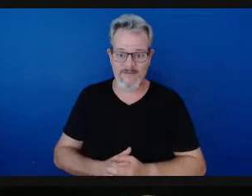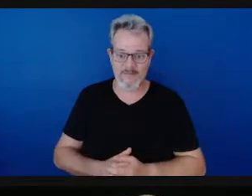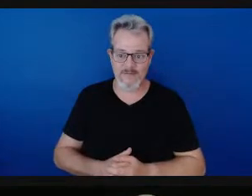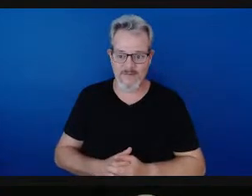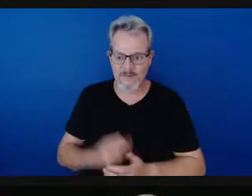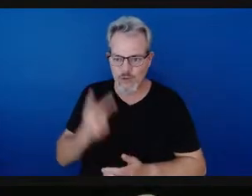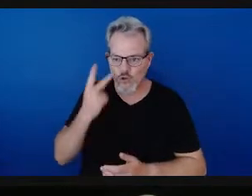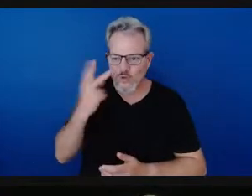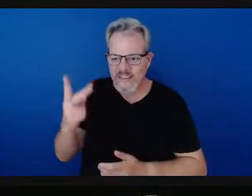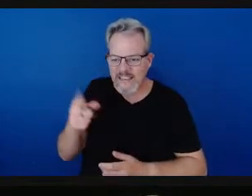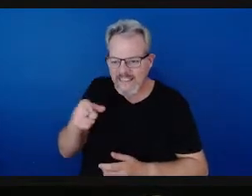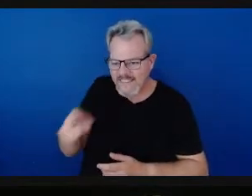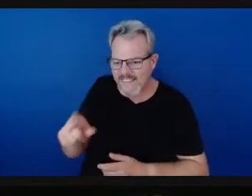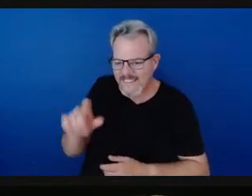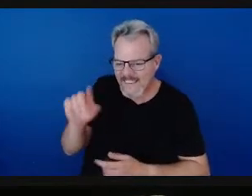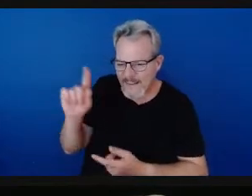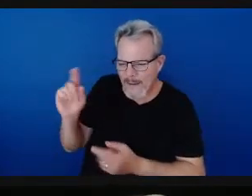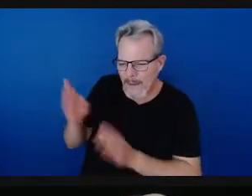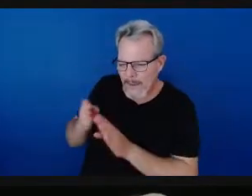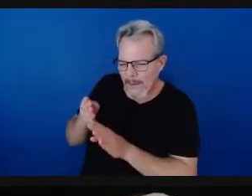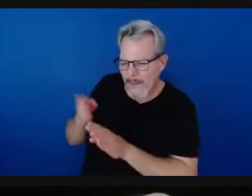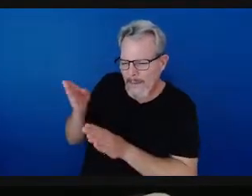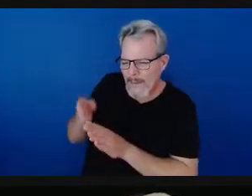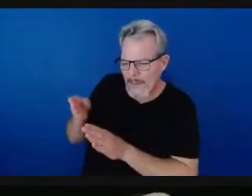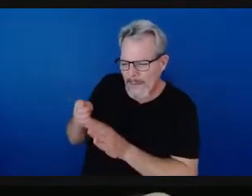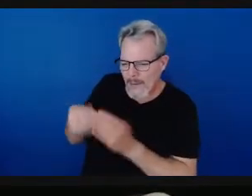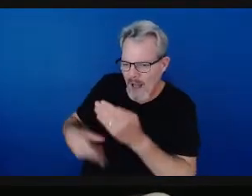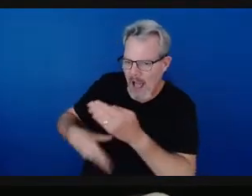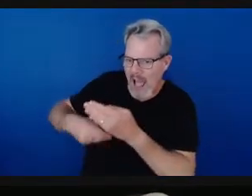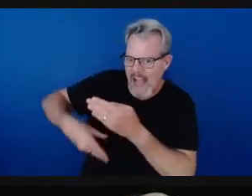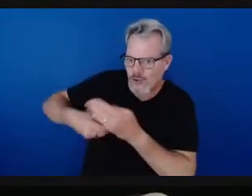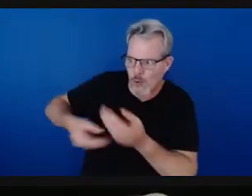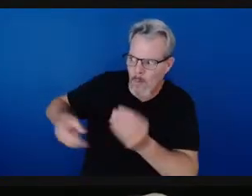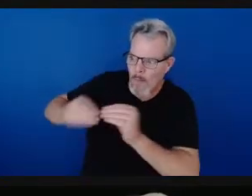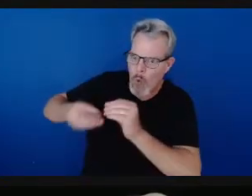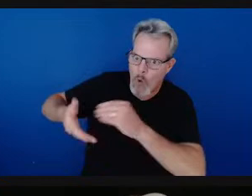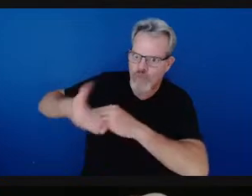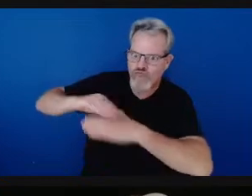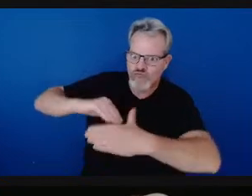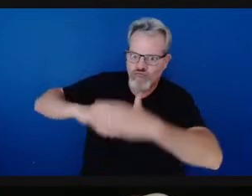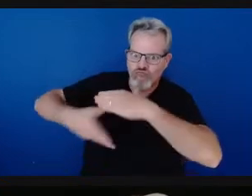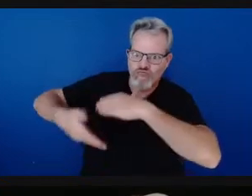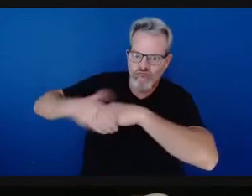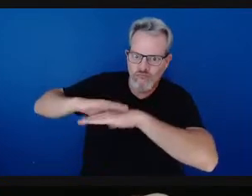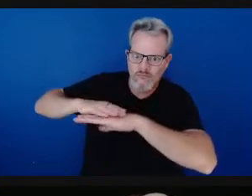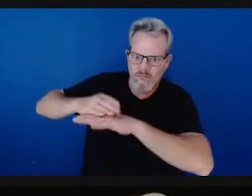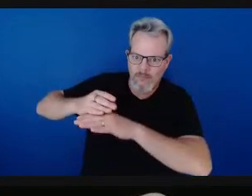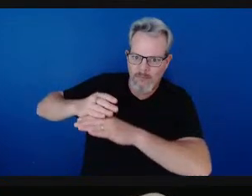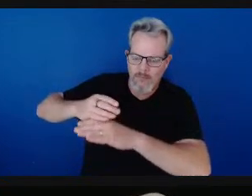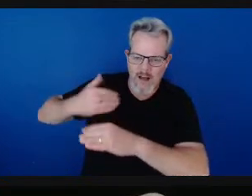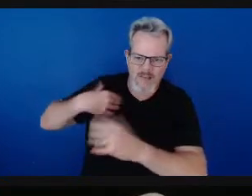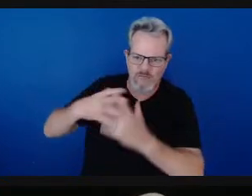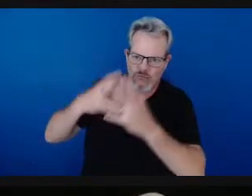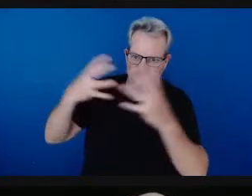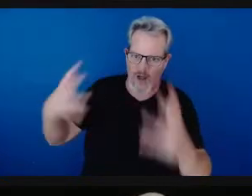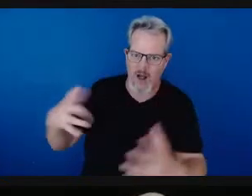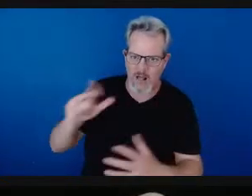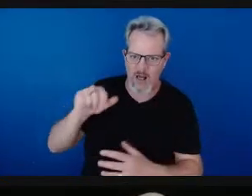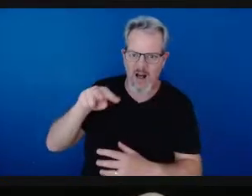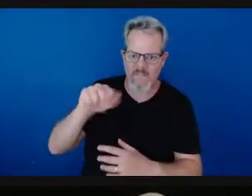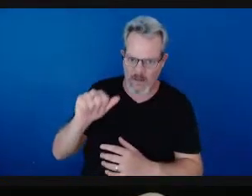that lip where you see these extra open channels pouring in into that basin right through there. Here comes one.